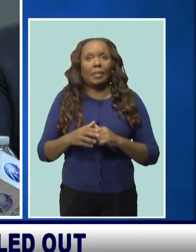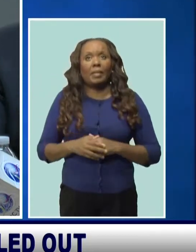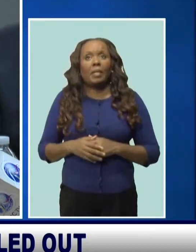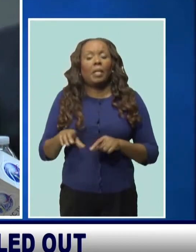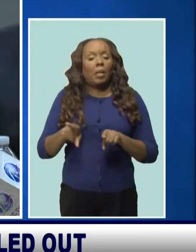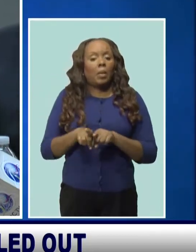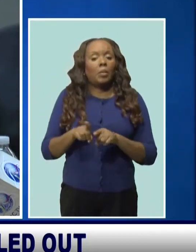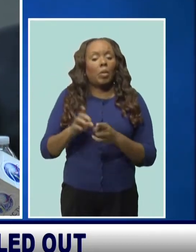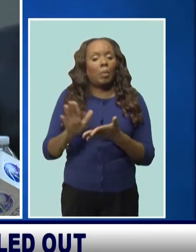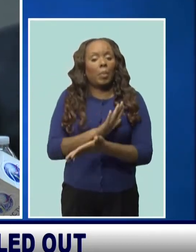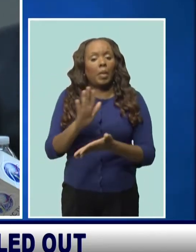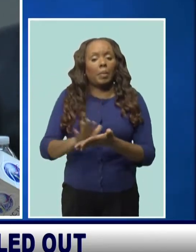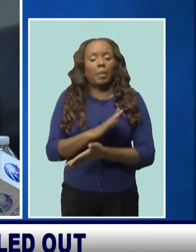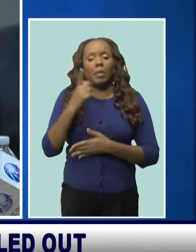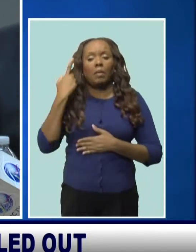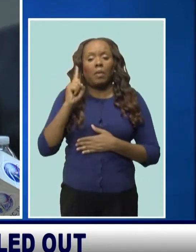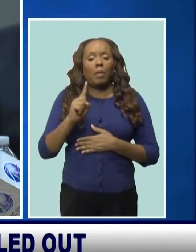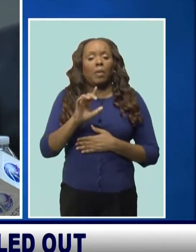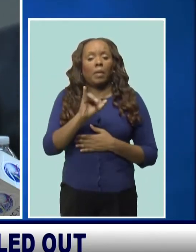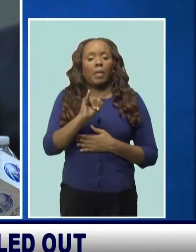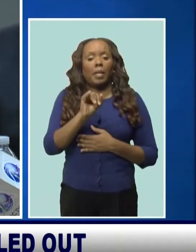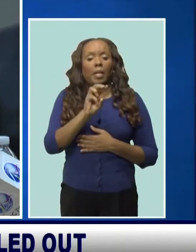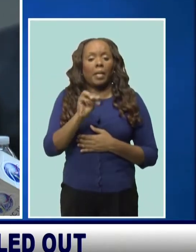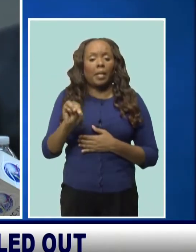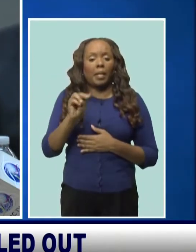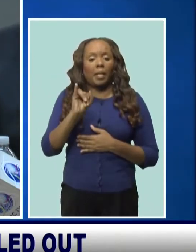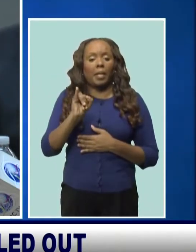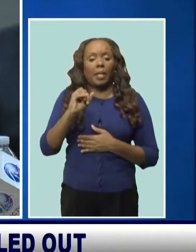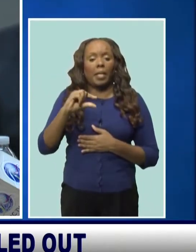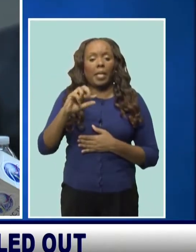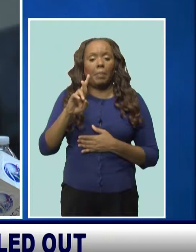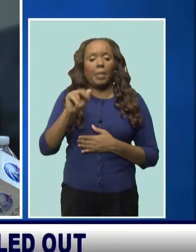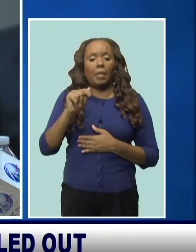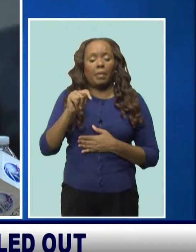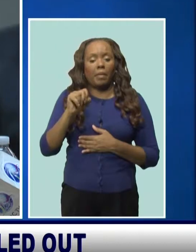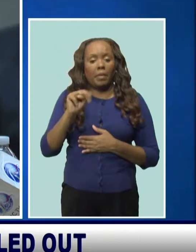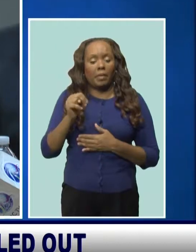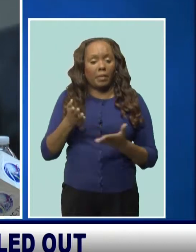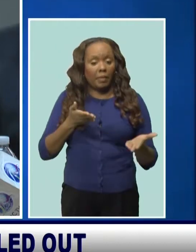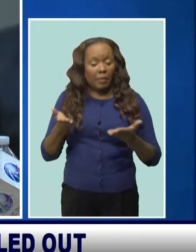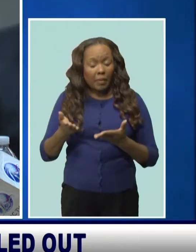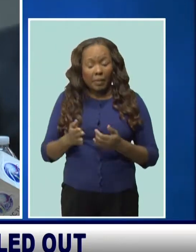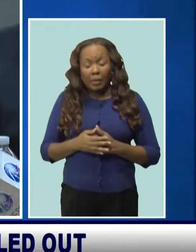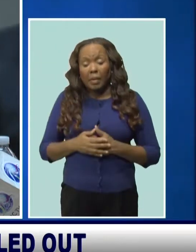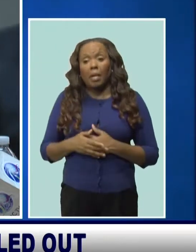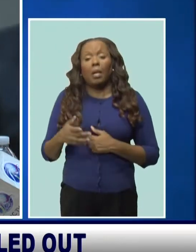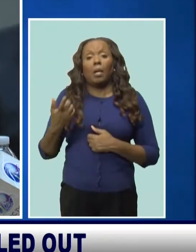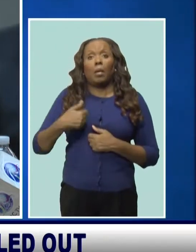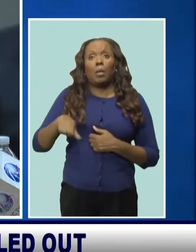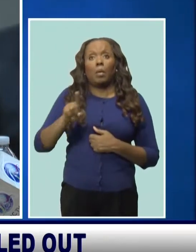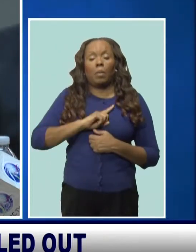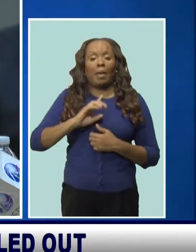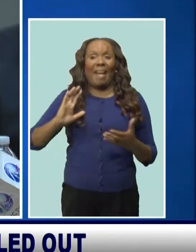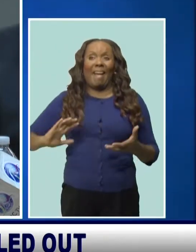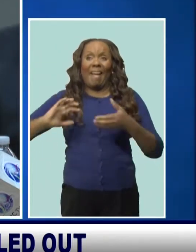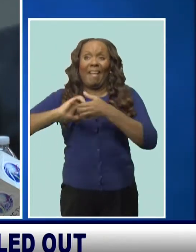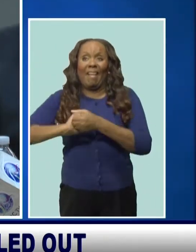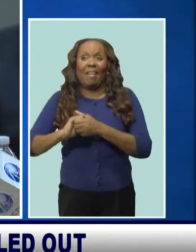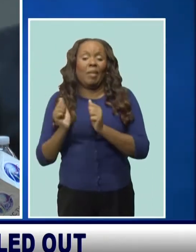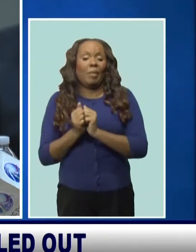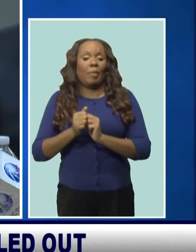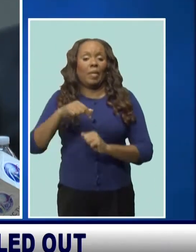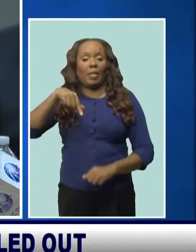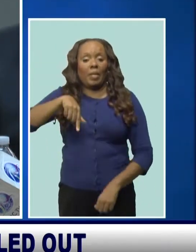Immigration Service, Department, and we are partners with the Queen